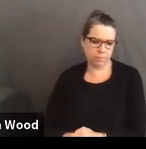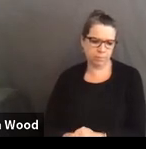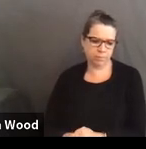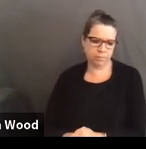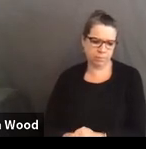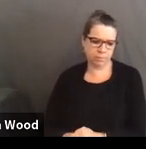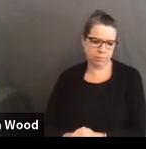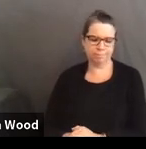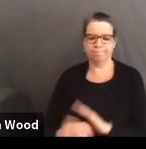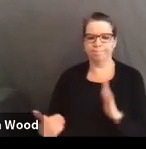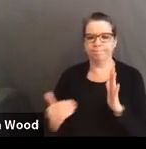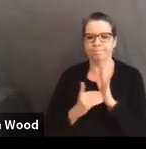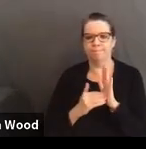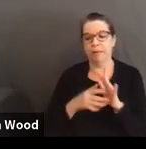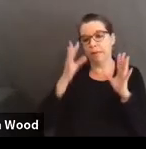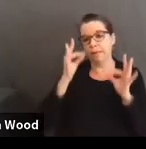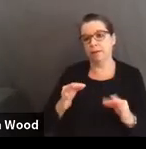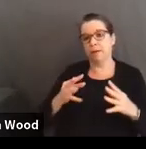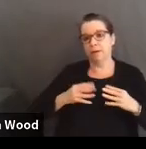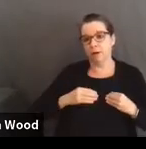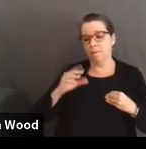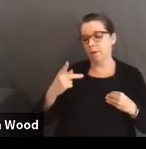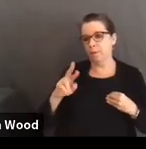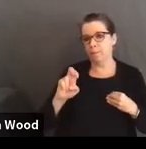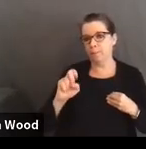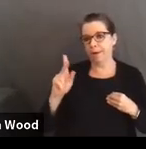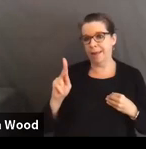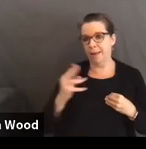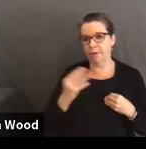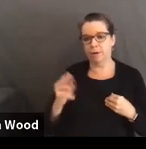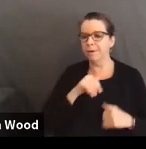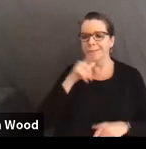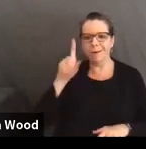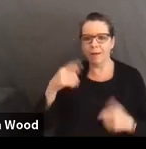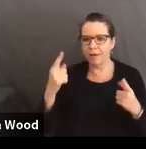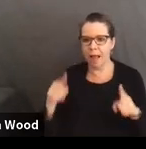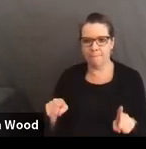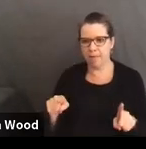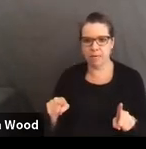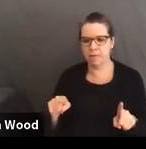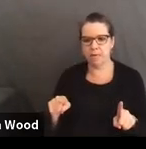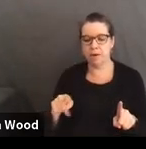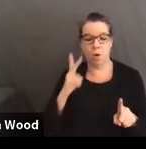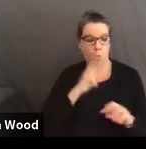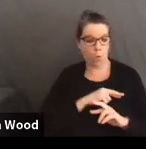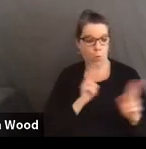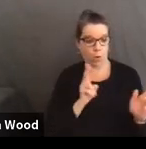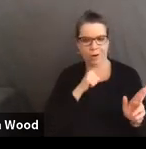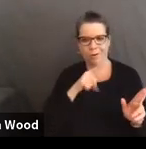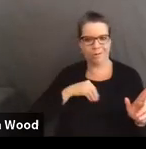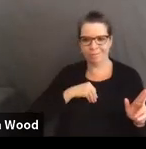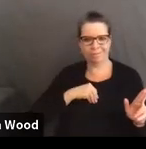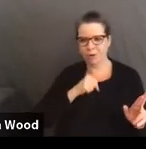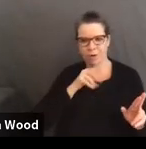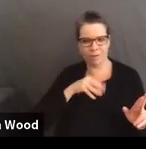Again, your decision to adopt pre-K materials does not have to occur as soon as the state adoption